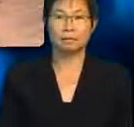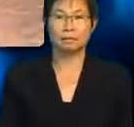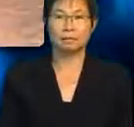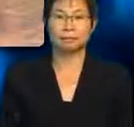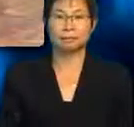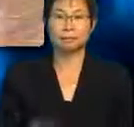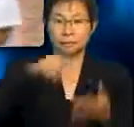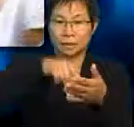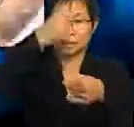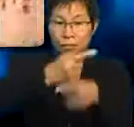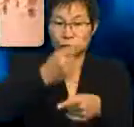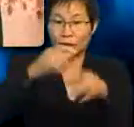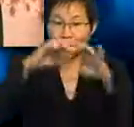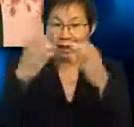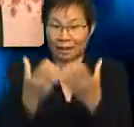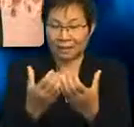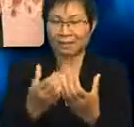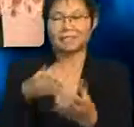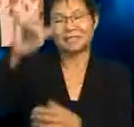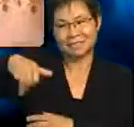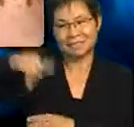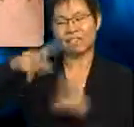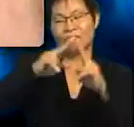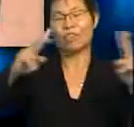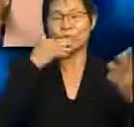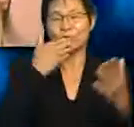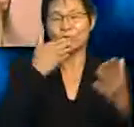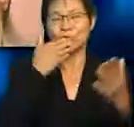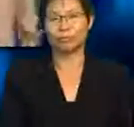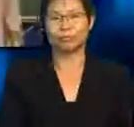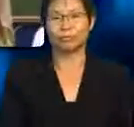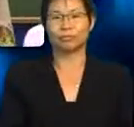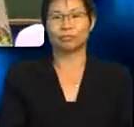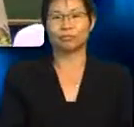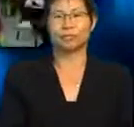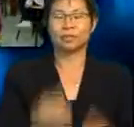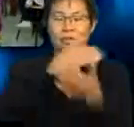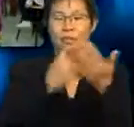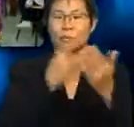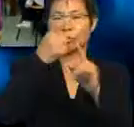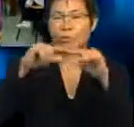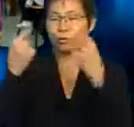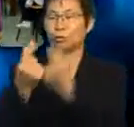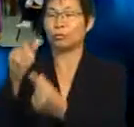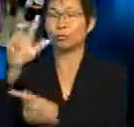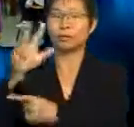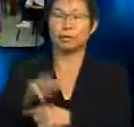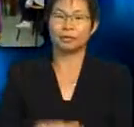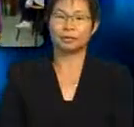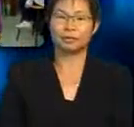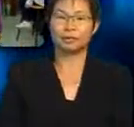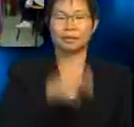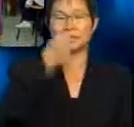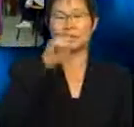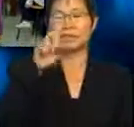Okay. Is this correct, class? Yes. Very good. Someone from group